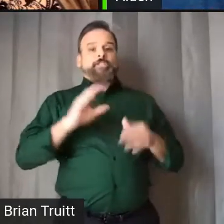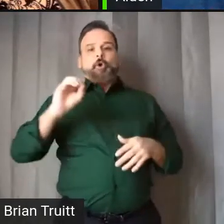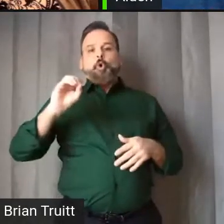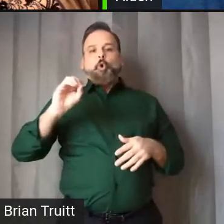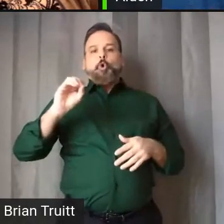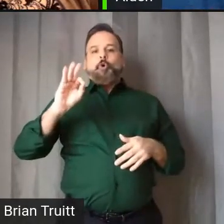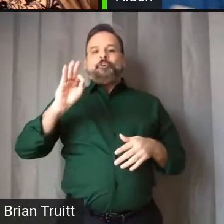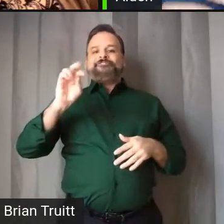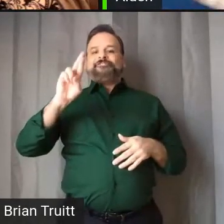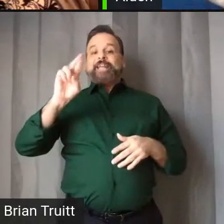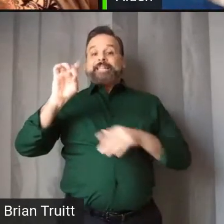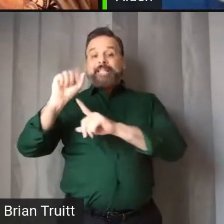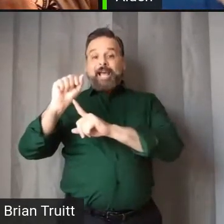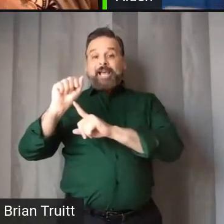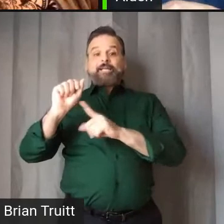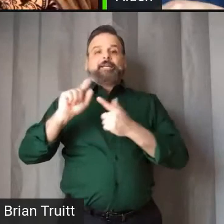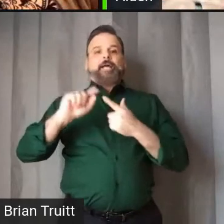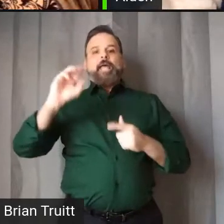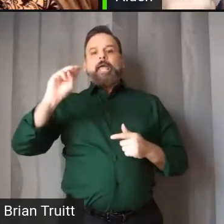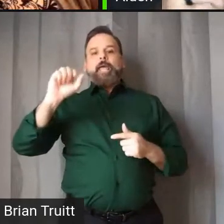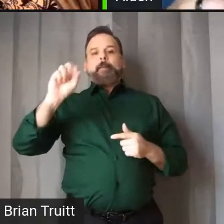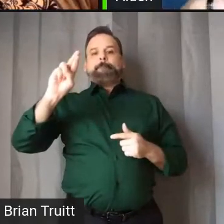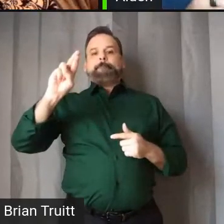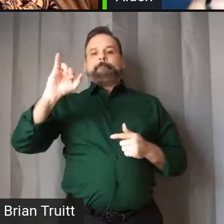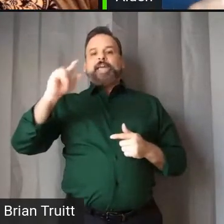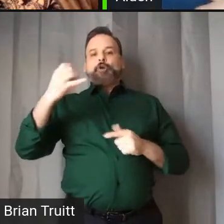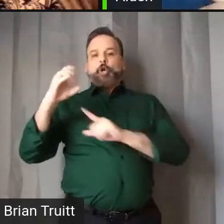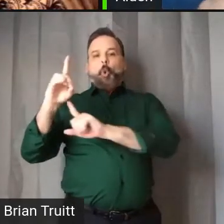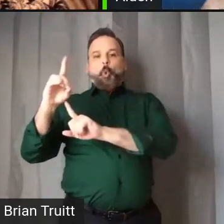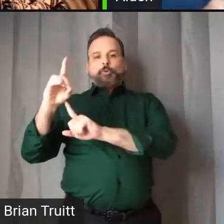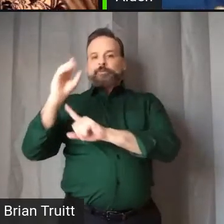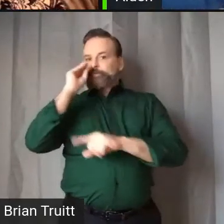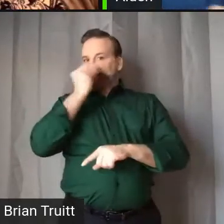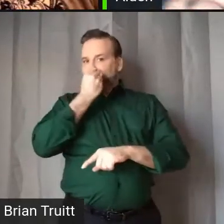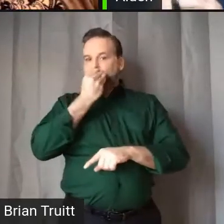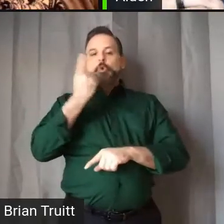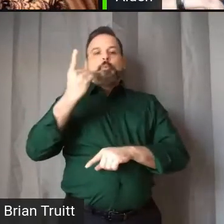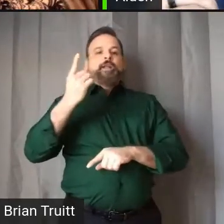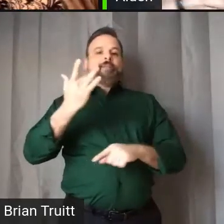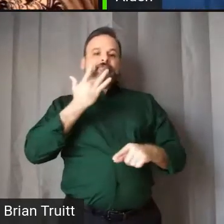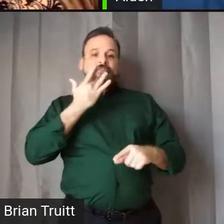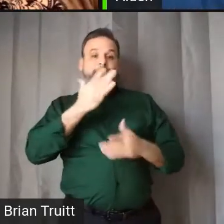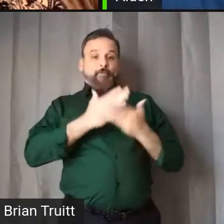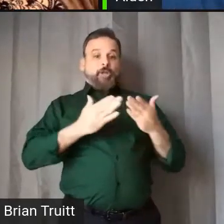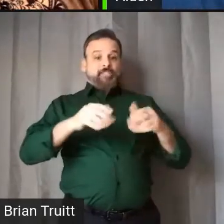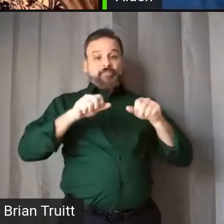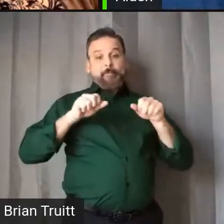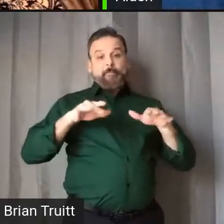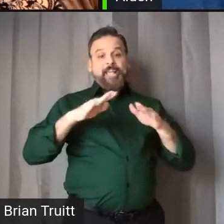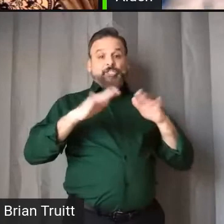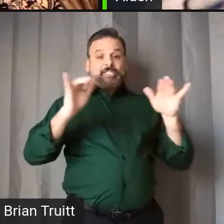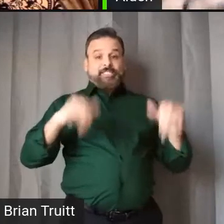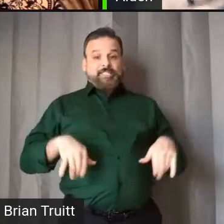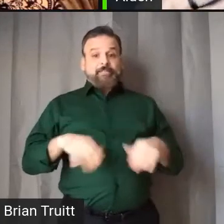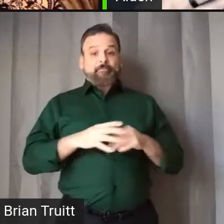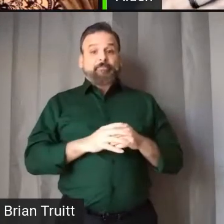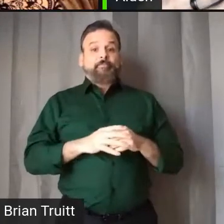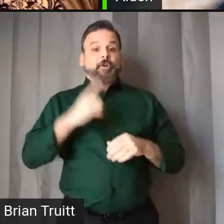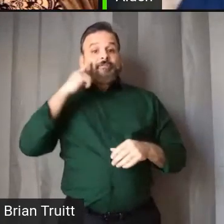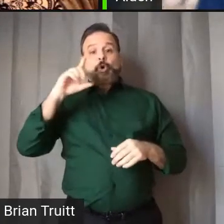ofrendas. Marigolds is probably one of my favorite parts of the magic system. For Dia